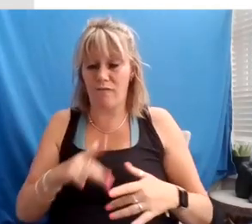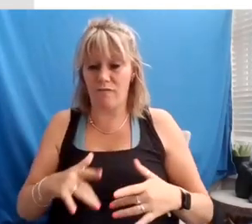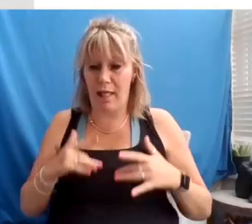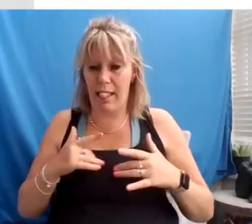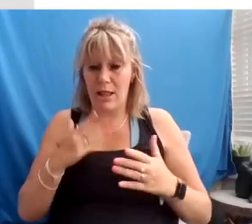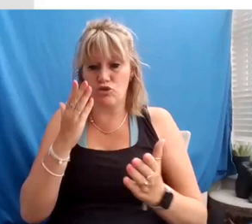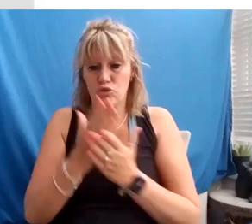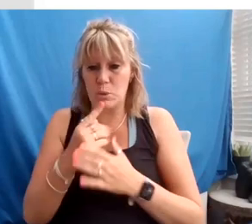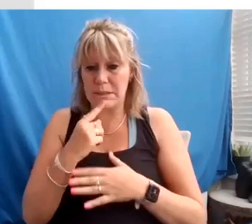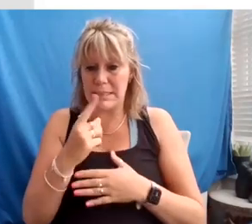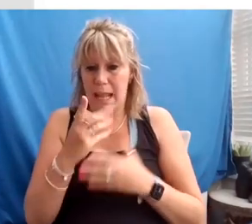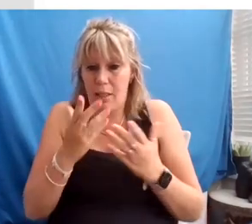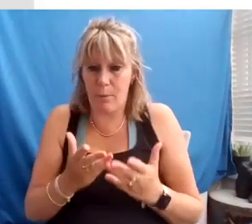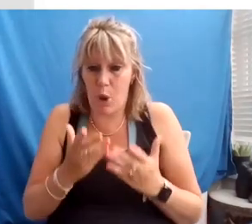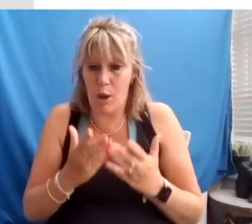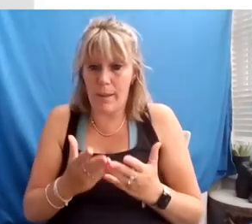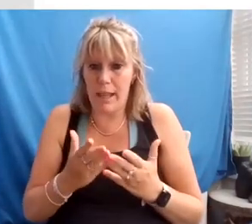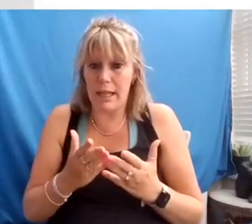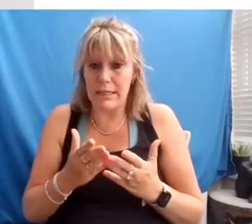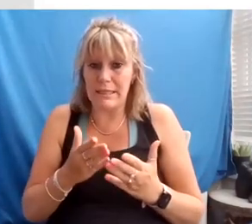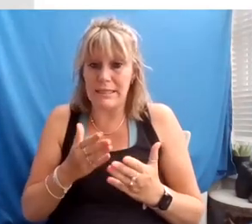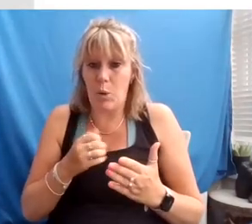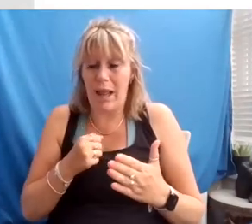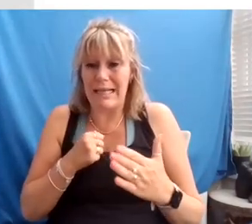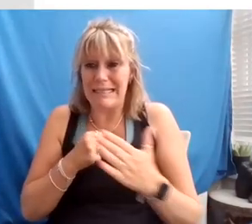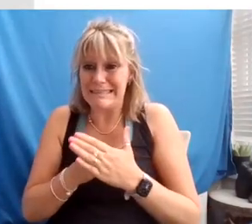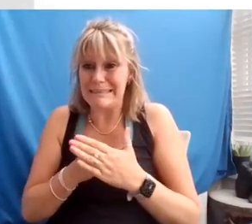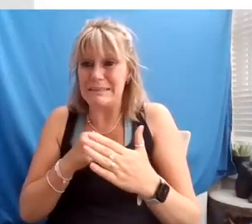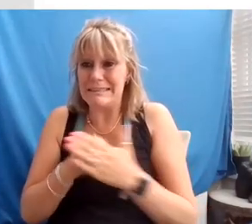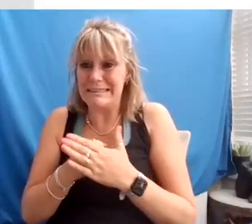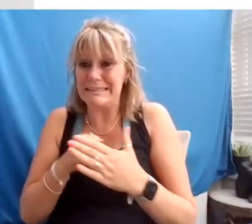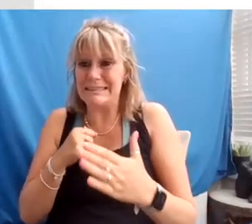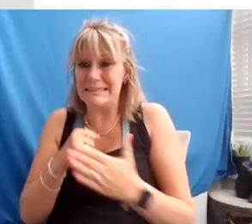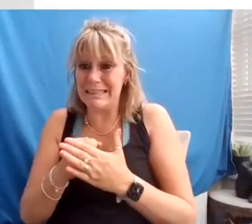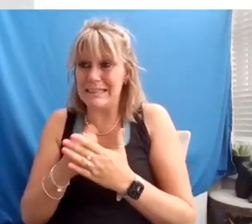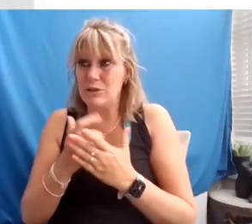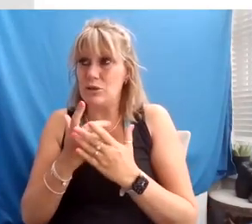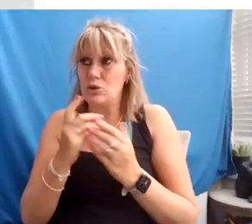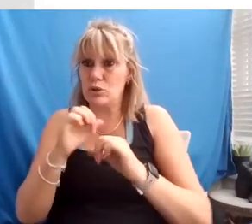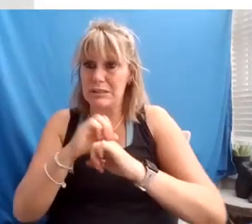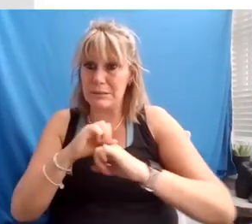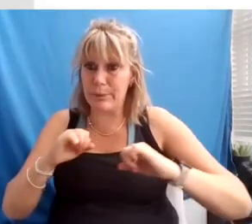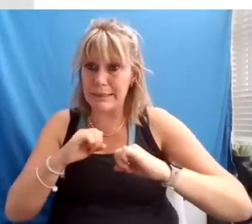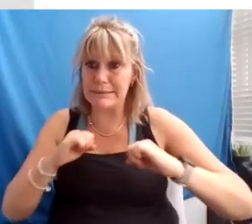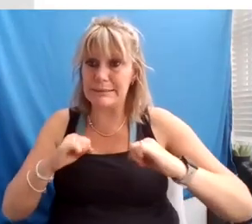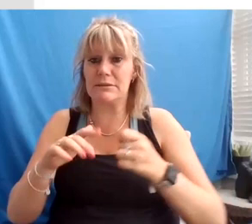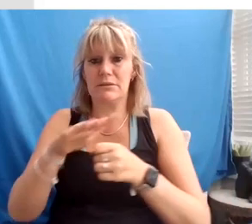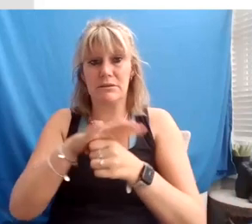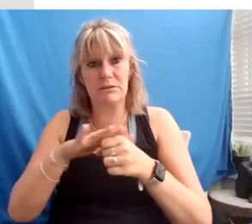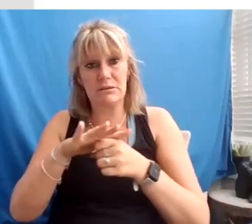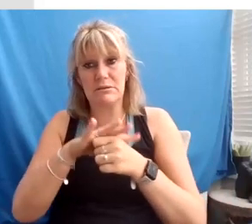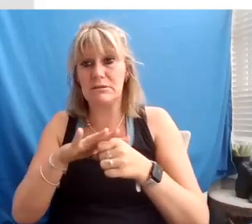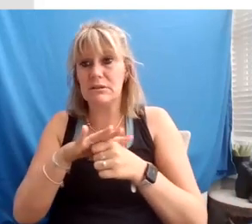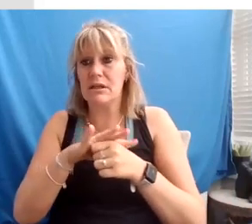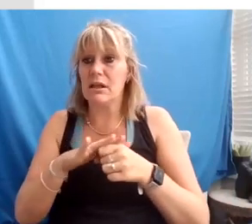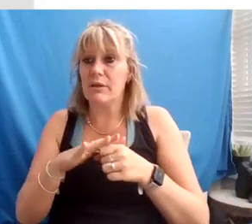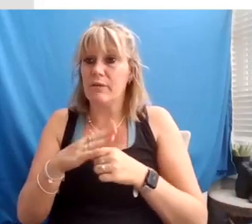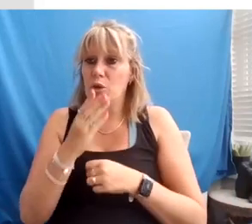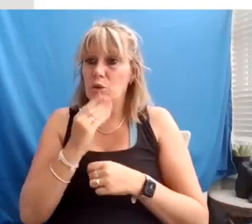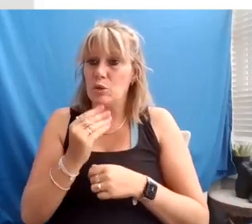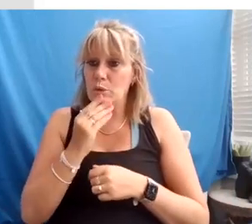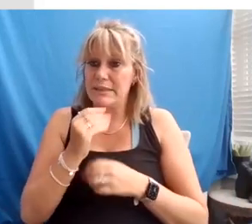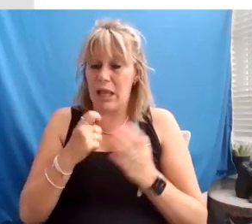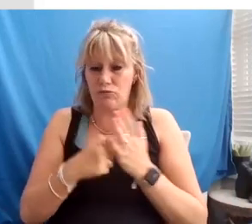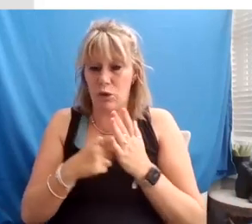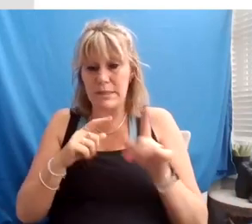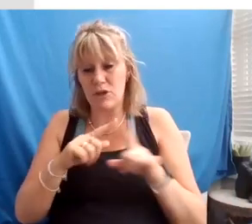at the moment there's quite limited physical access to the spaces that Rosetta is limited to using, and Rosetta